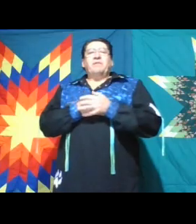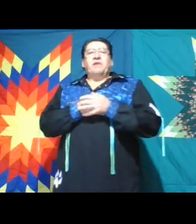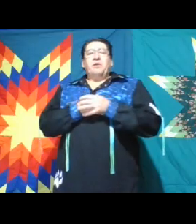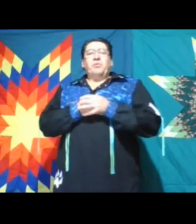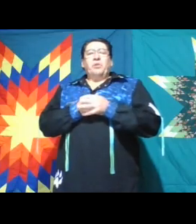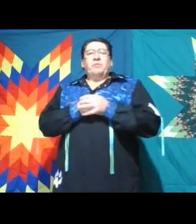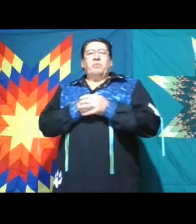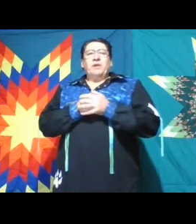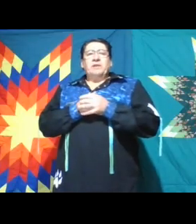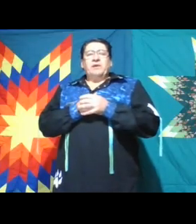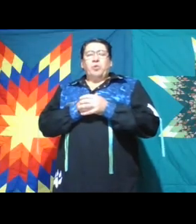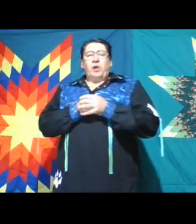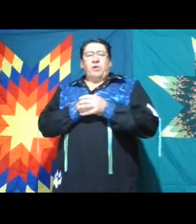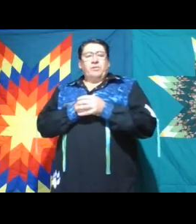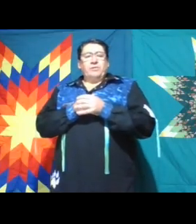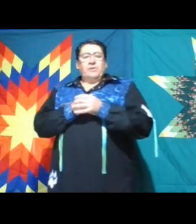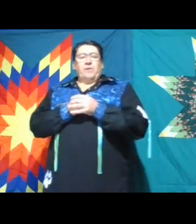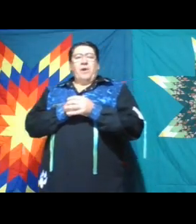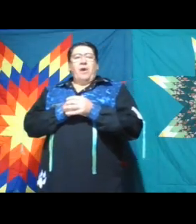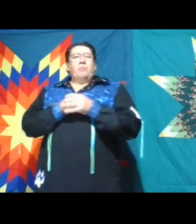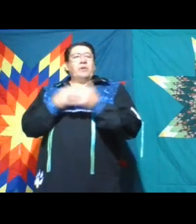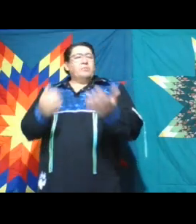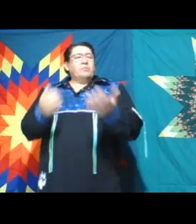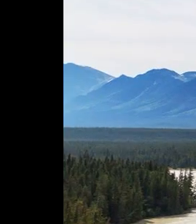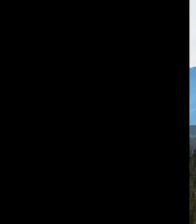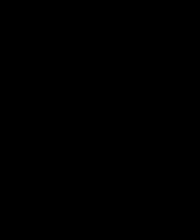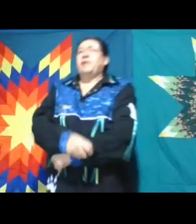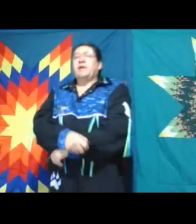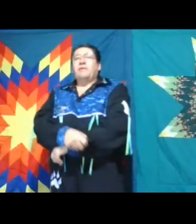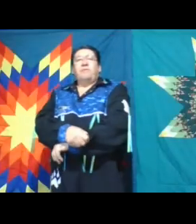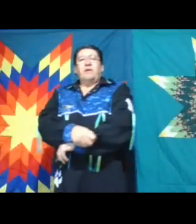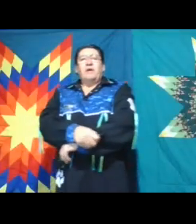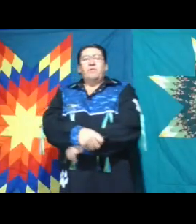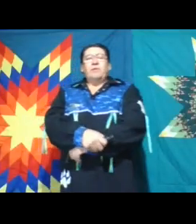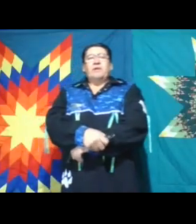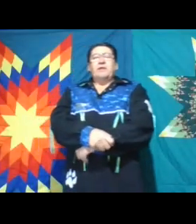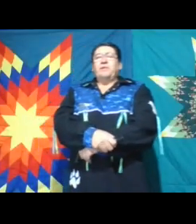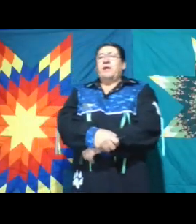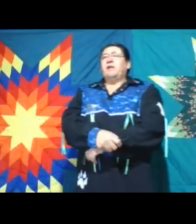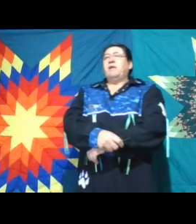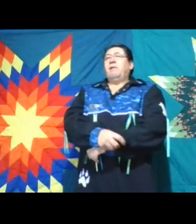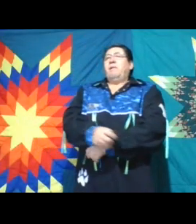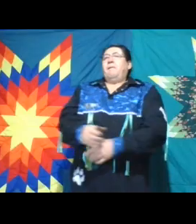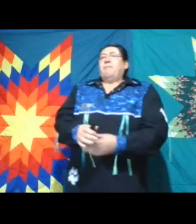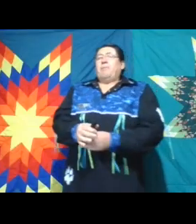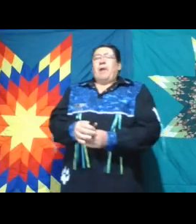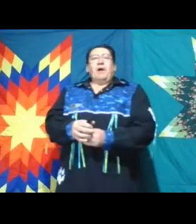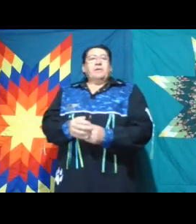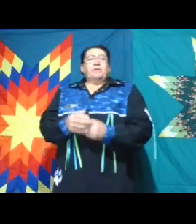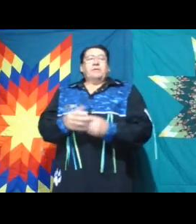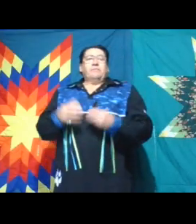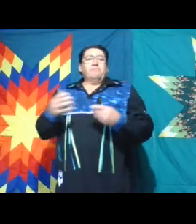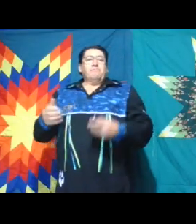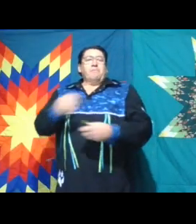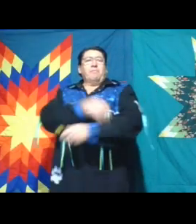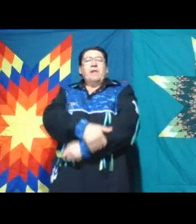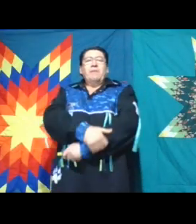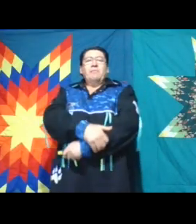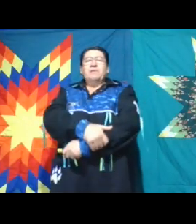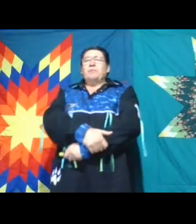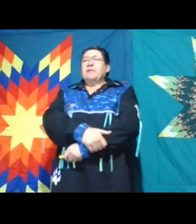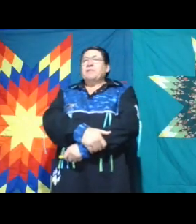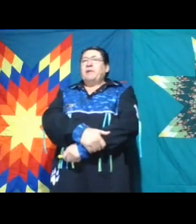off with an opening blessing or prayer. So please pray. Thank you for allowing me to do that.